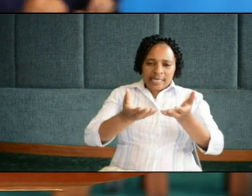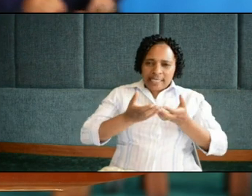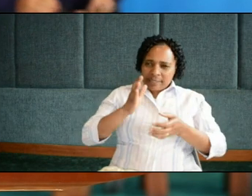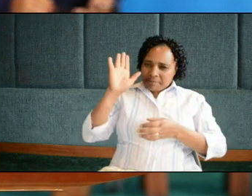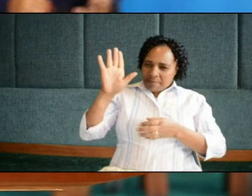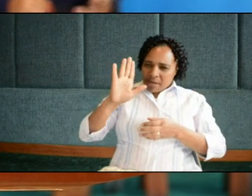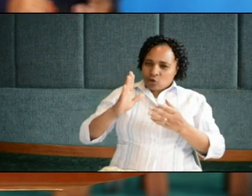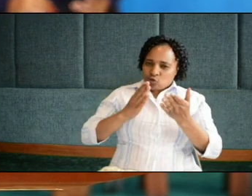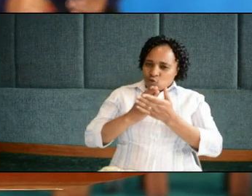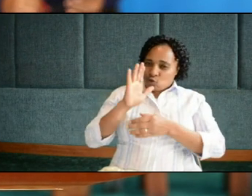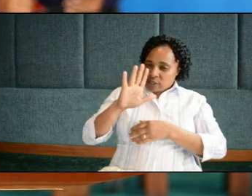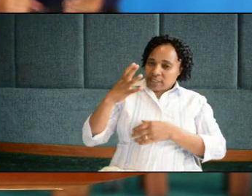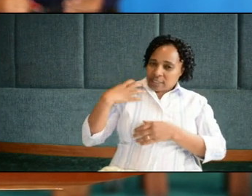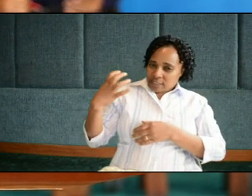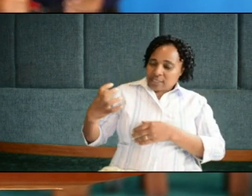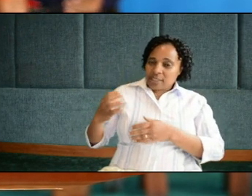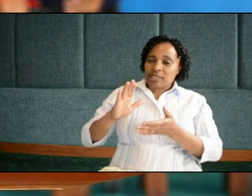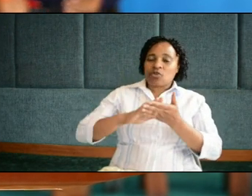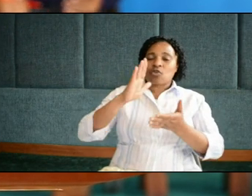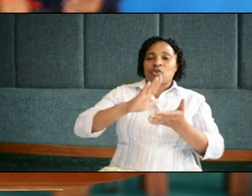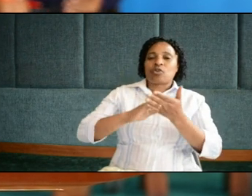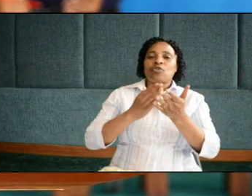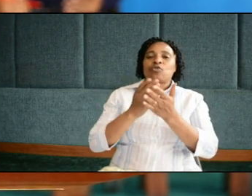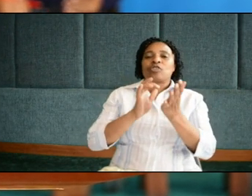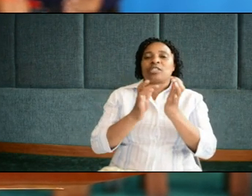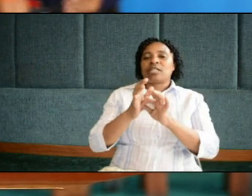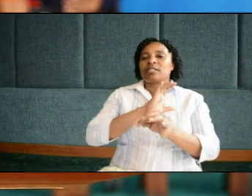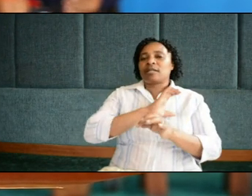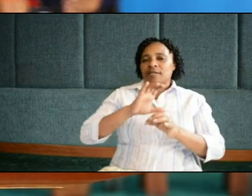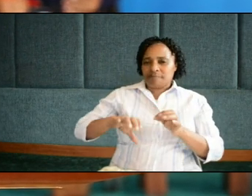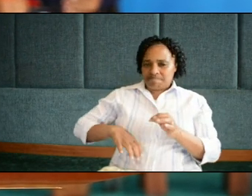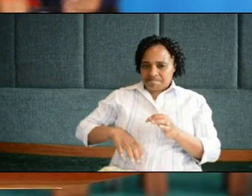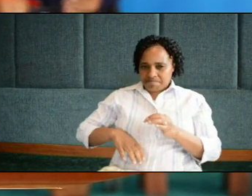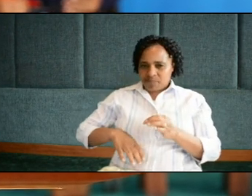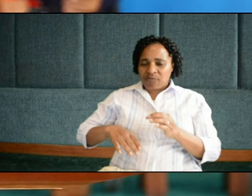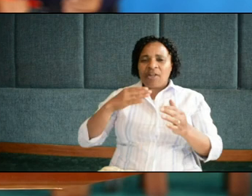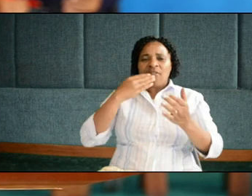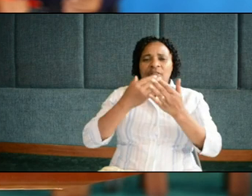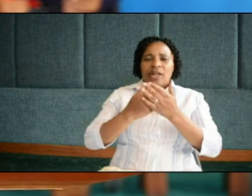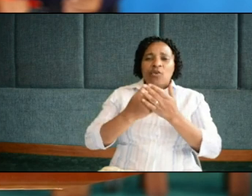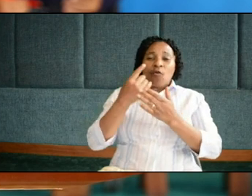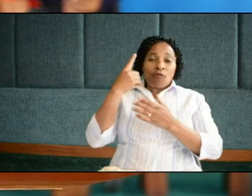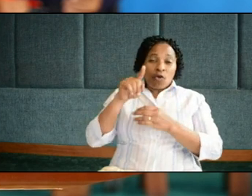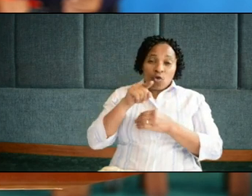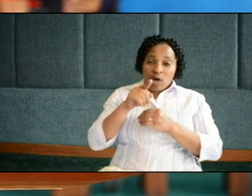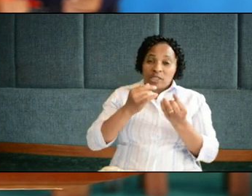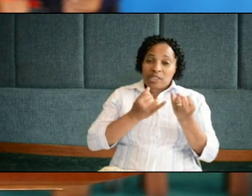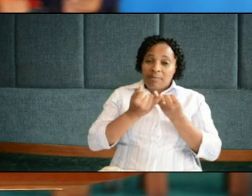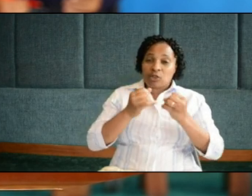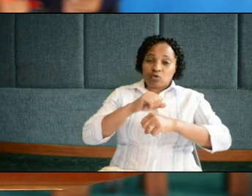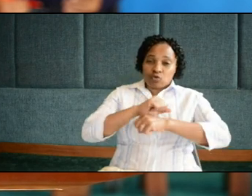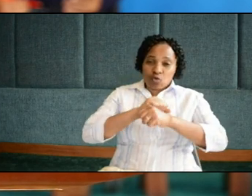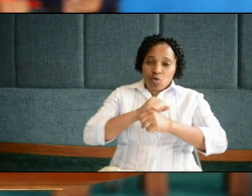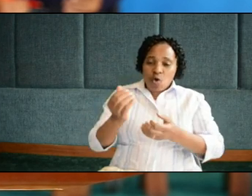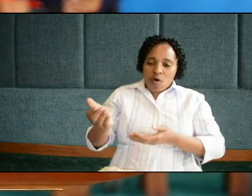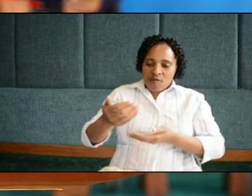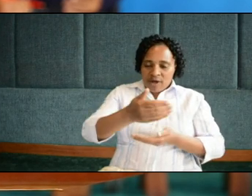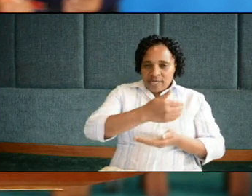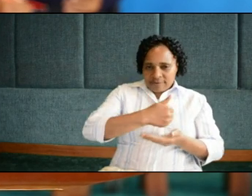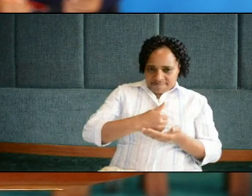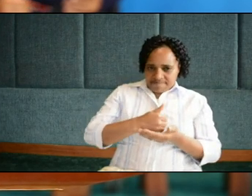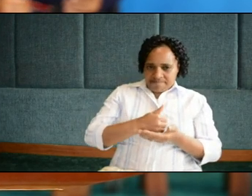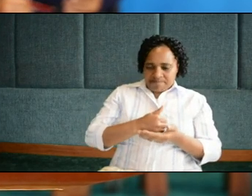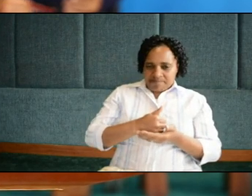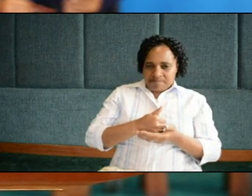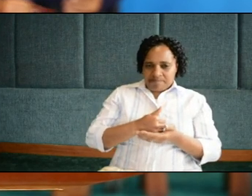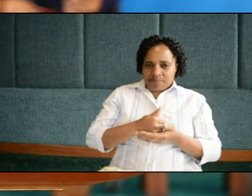to his riches in glory by Christ Jesus." Thank you for your Sabbath school offering that helps. Thank you for your